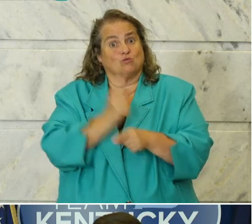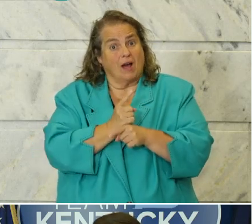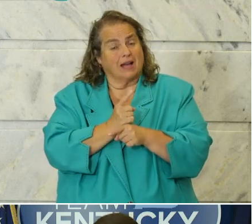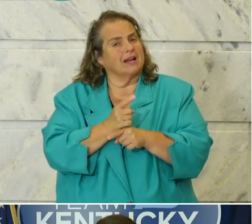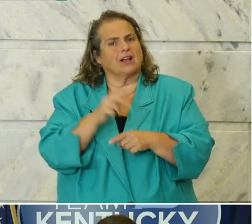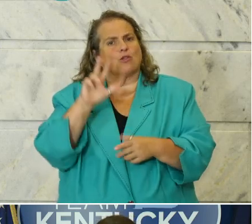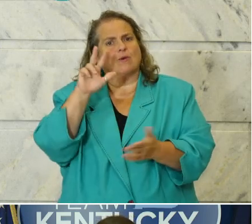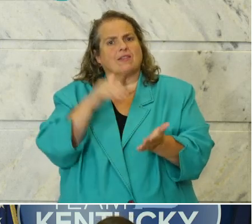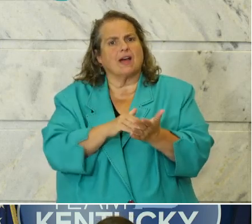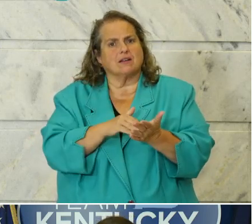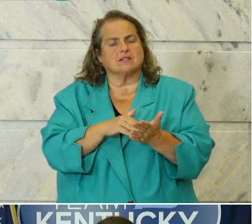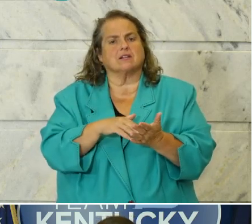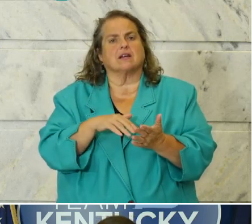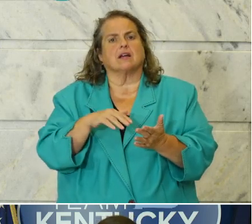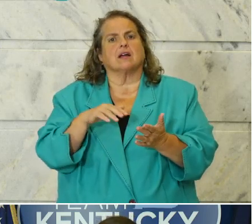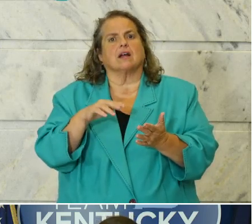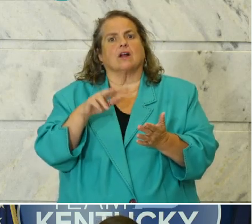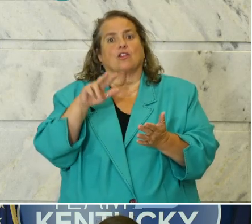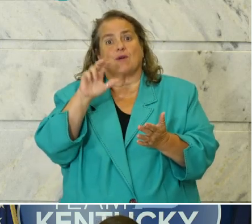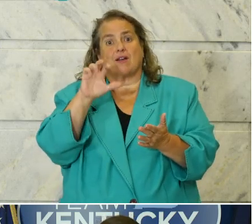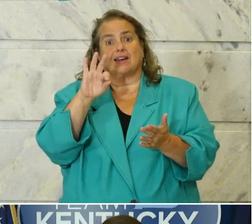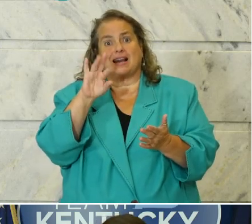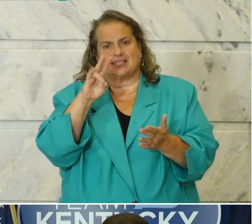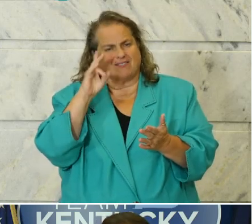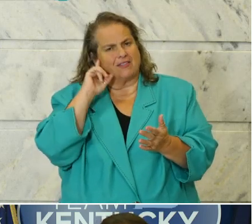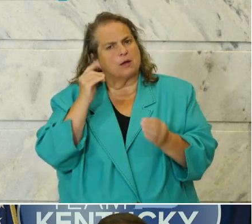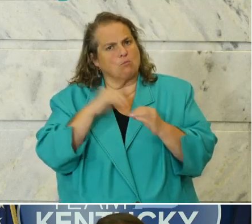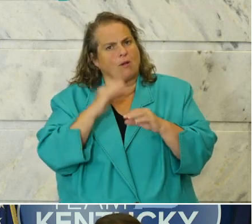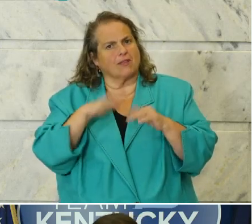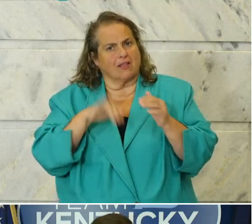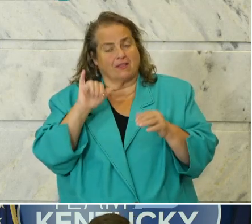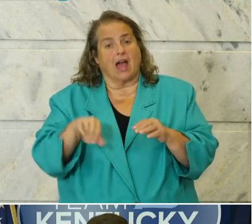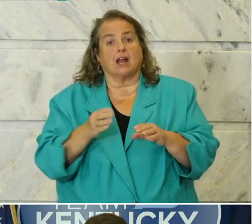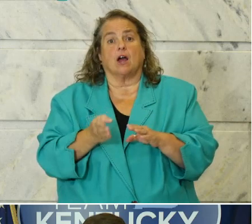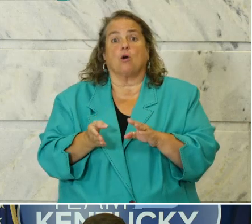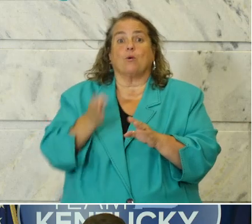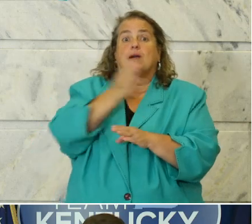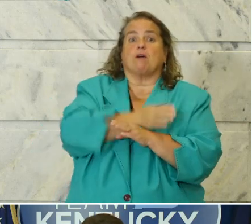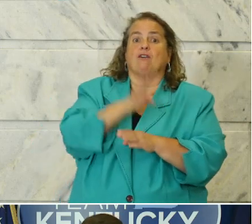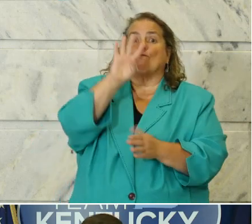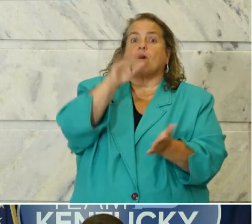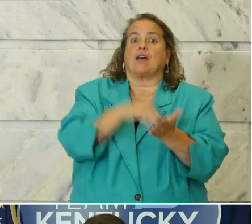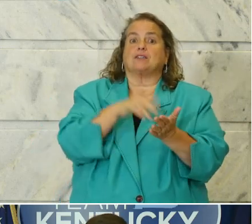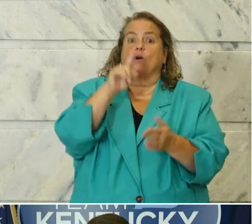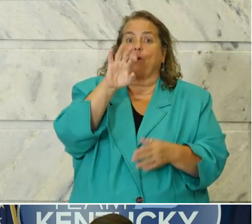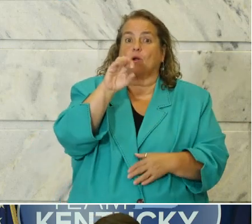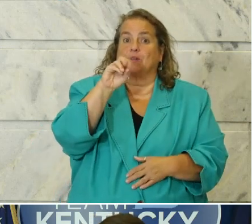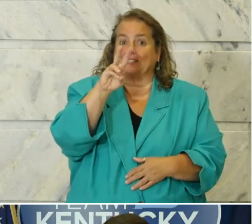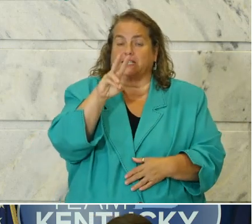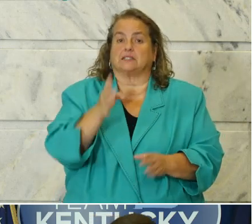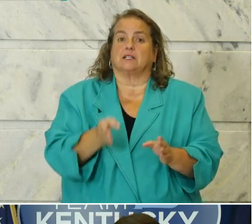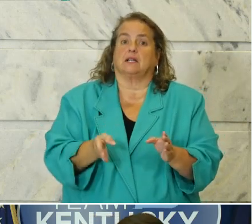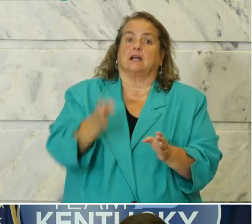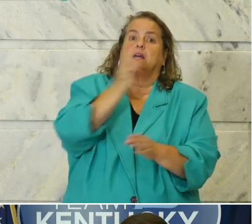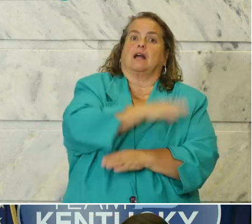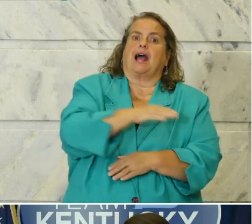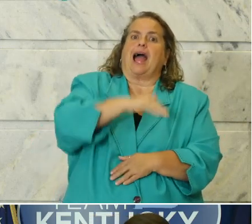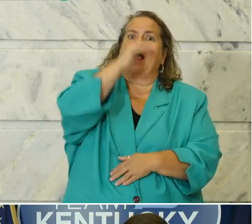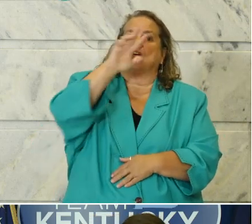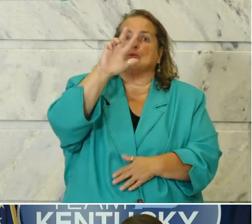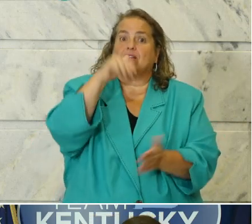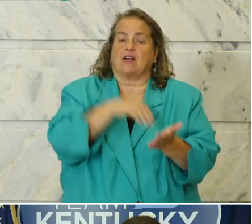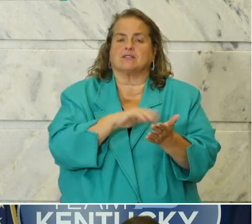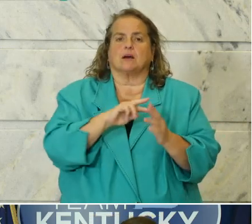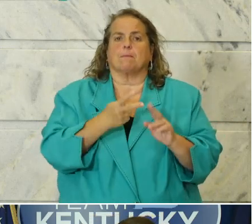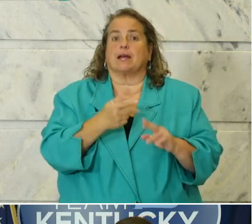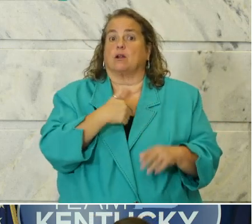3,797, we think they're a little more. Last week before that, 4,106. Week before that, high 3,000s. That means we have been at